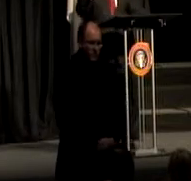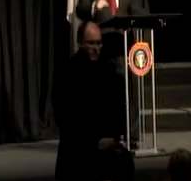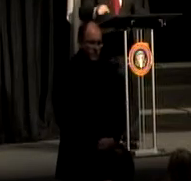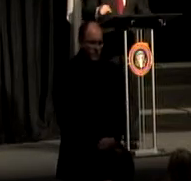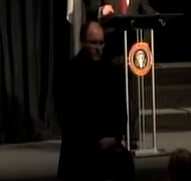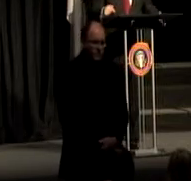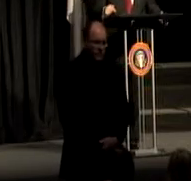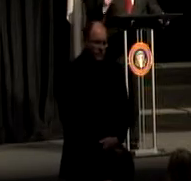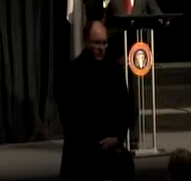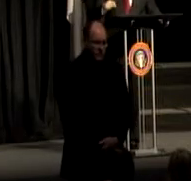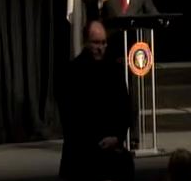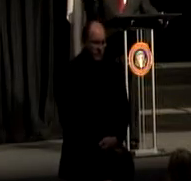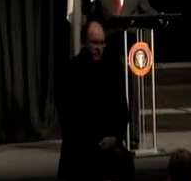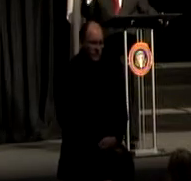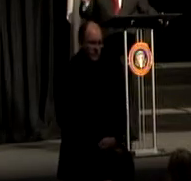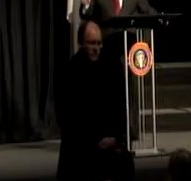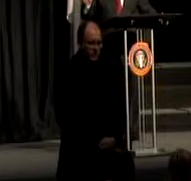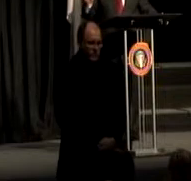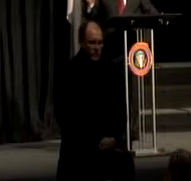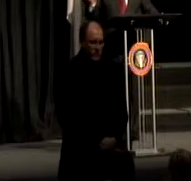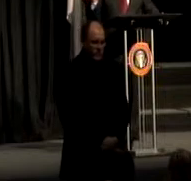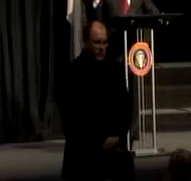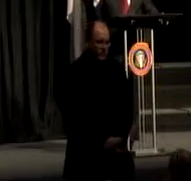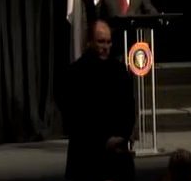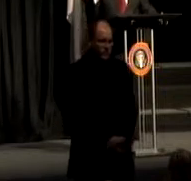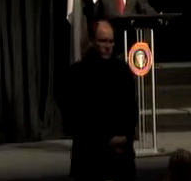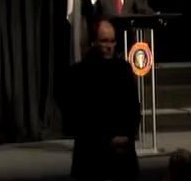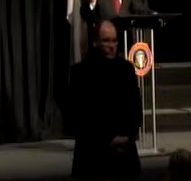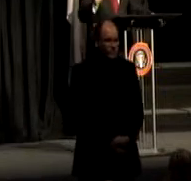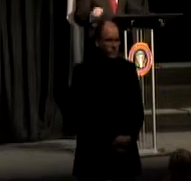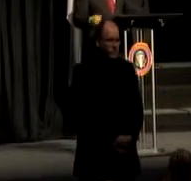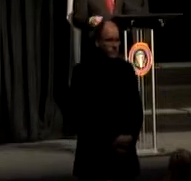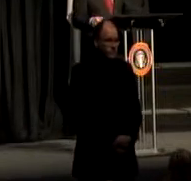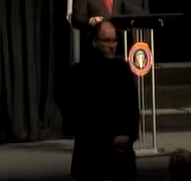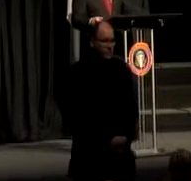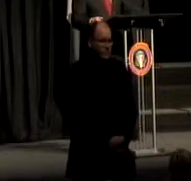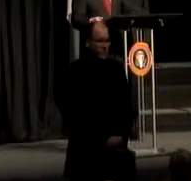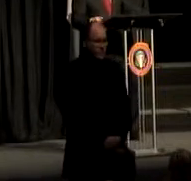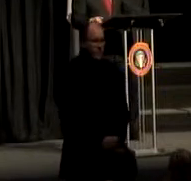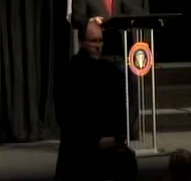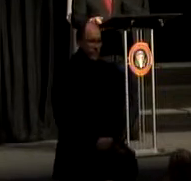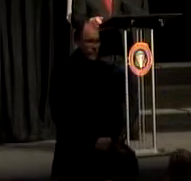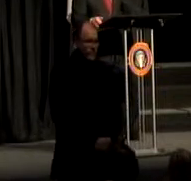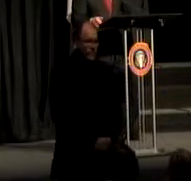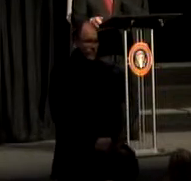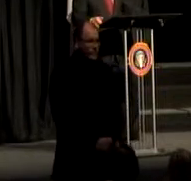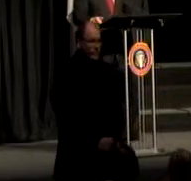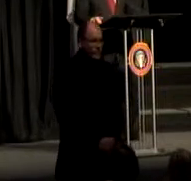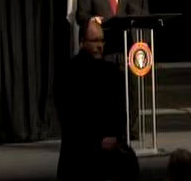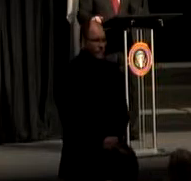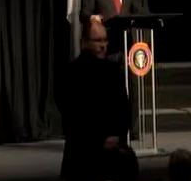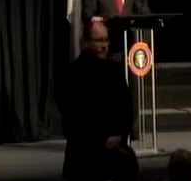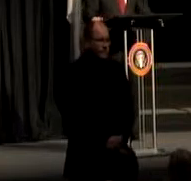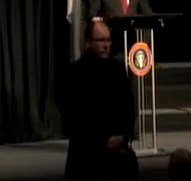and meet the man that could change their life like he changed her life. They